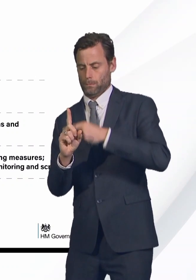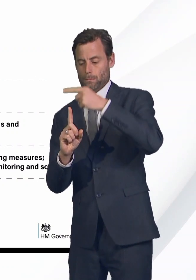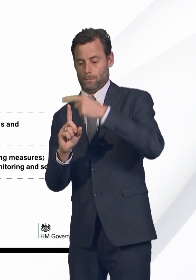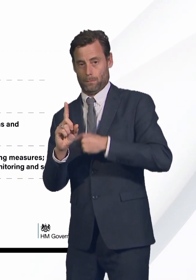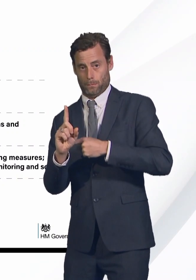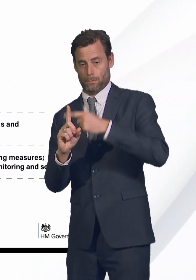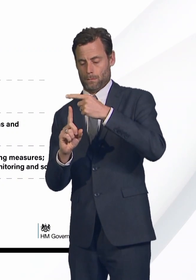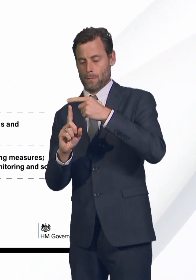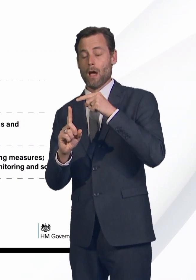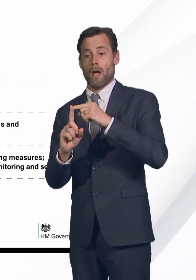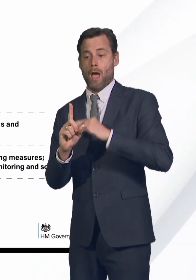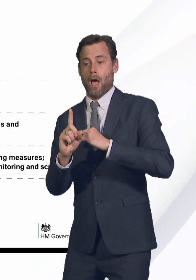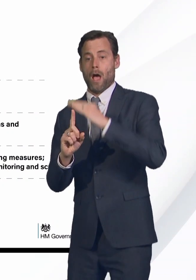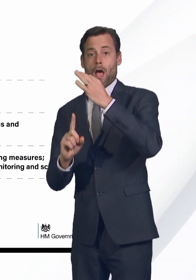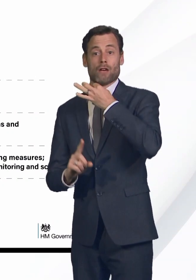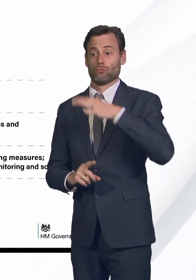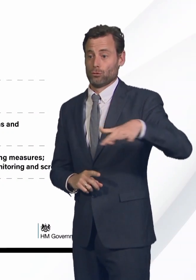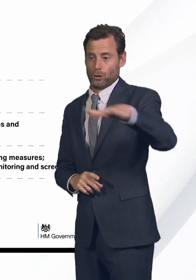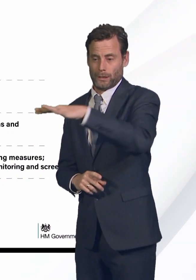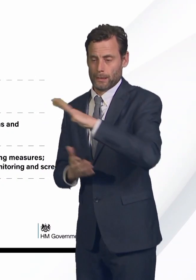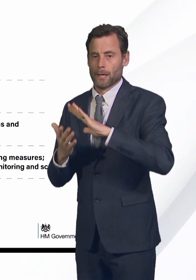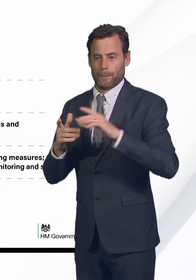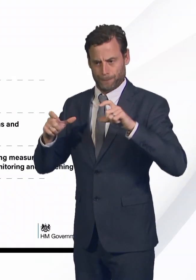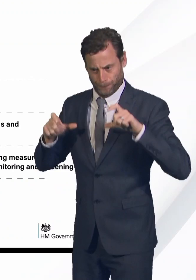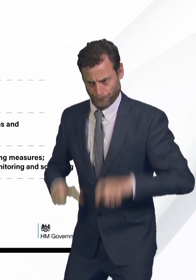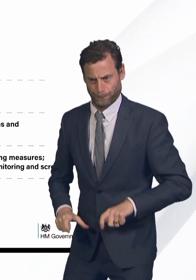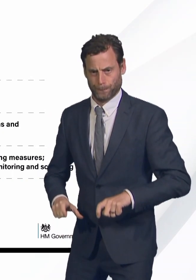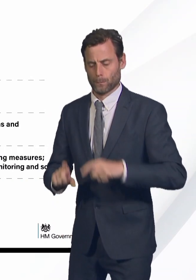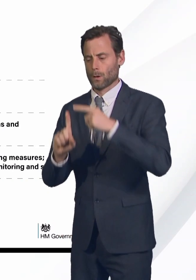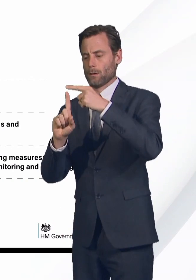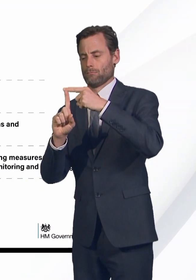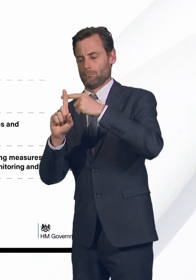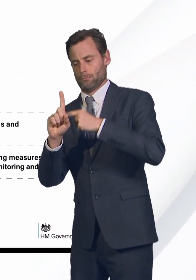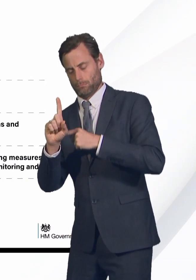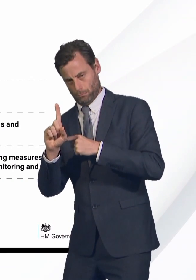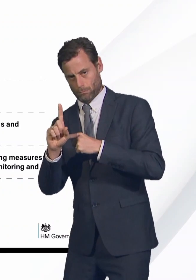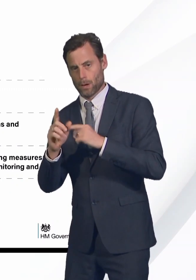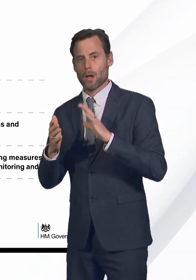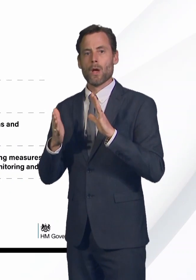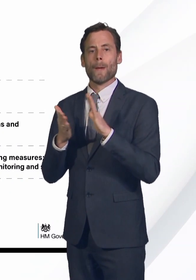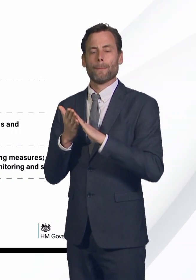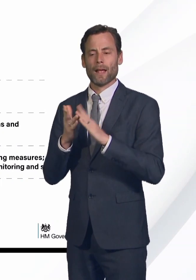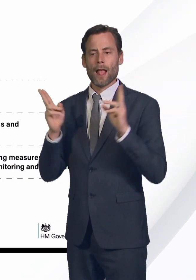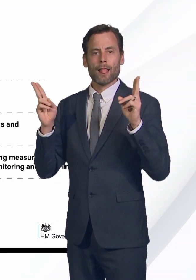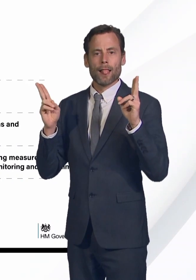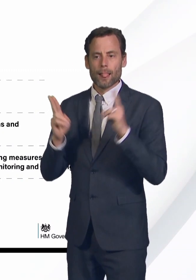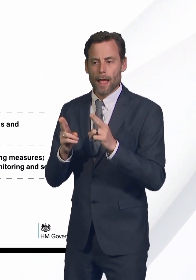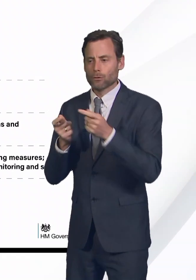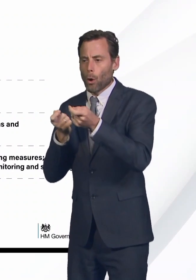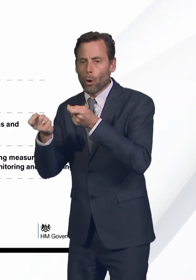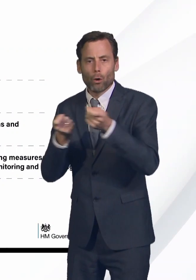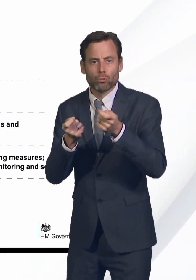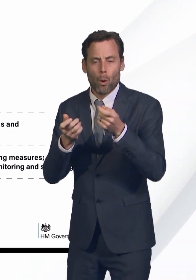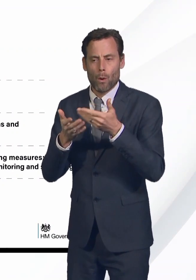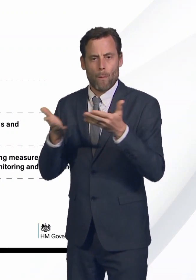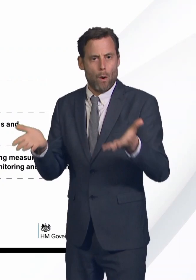distancing measures in place. The lower the level, the fewer the measures. The higher the level, the stricter the